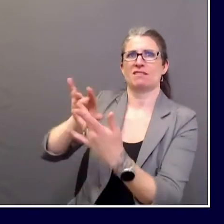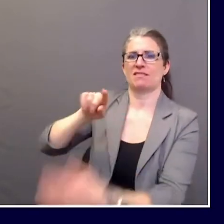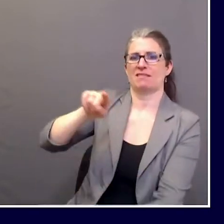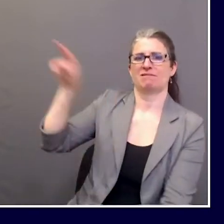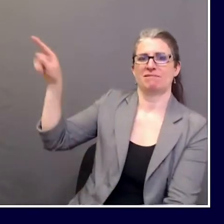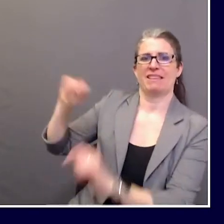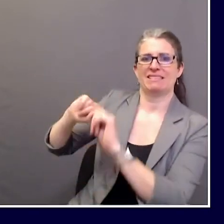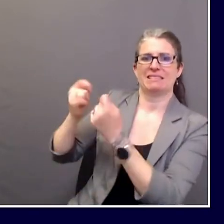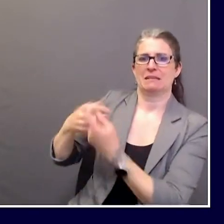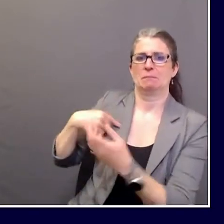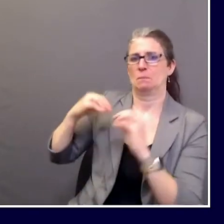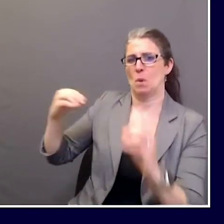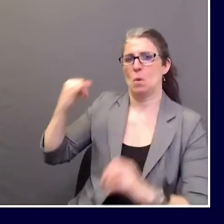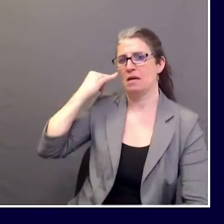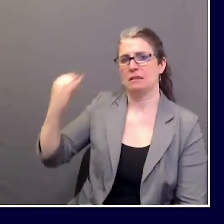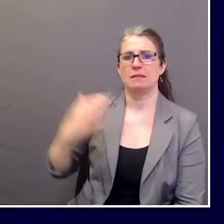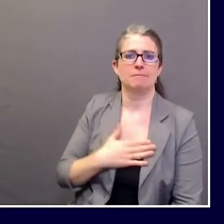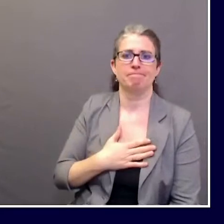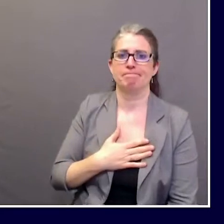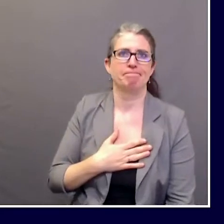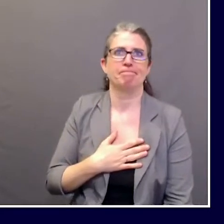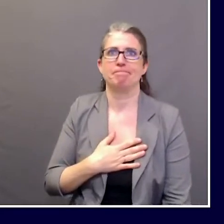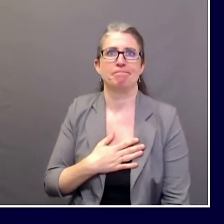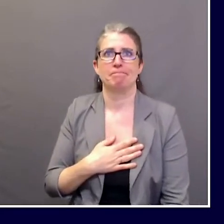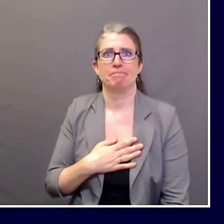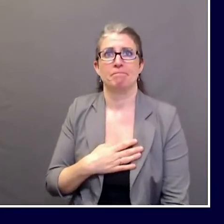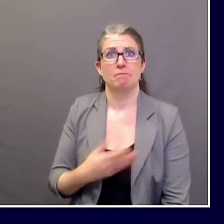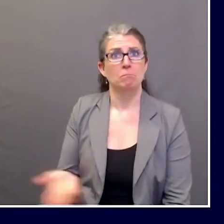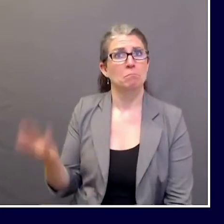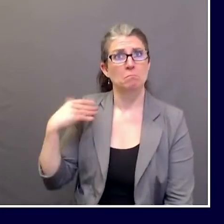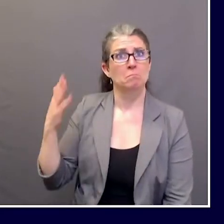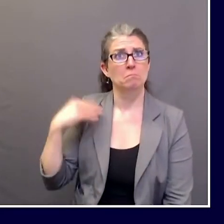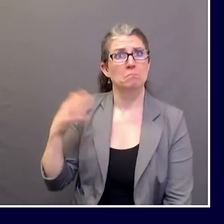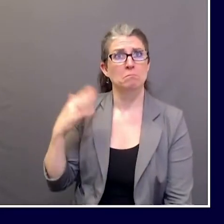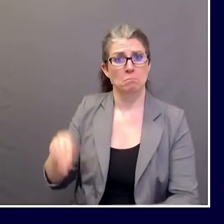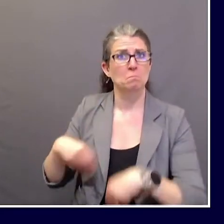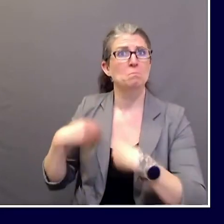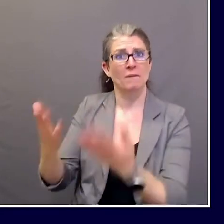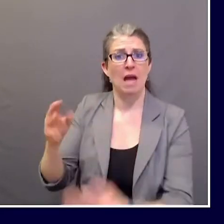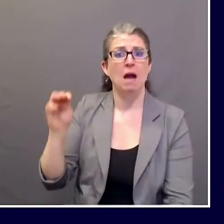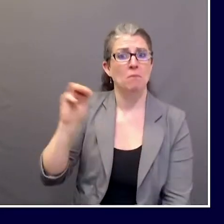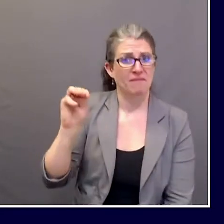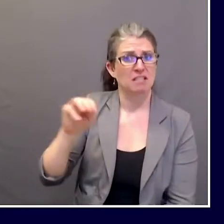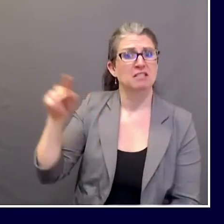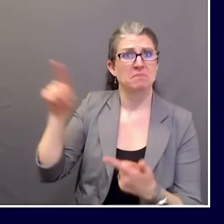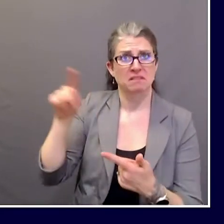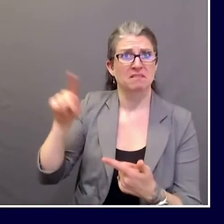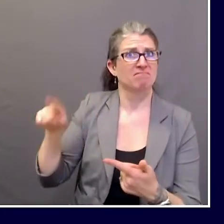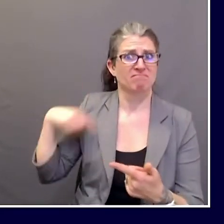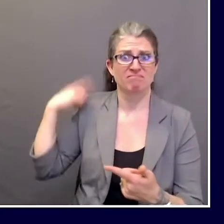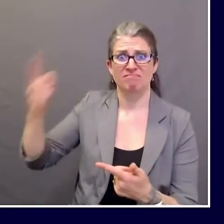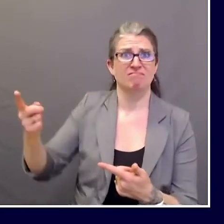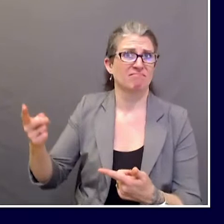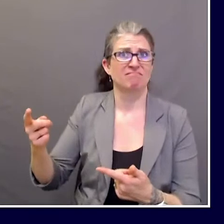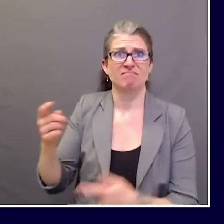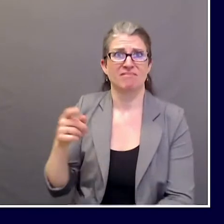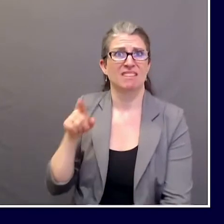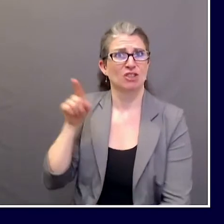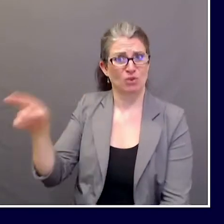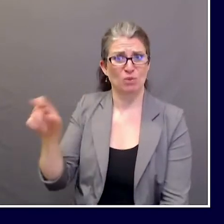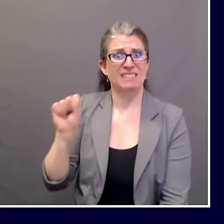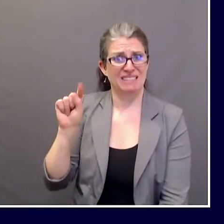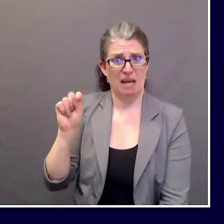provided doses to them previously, provided doses of Moderna to a number of institutions, but I can't answer that right now.